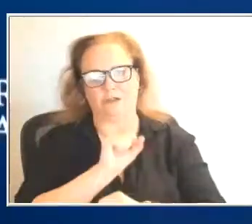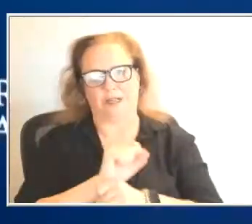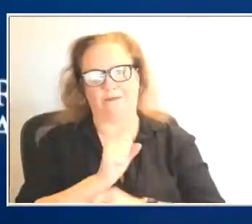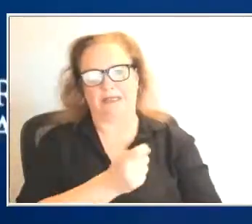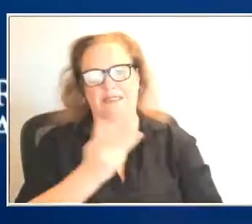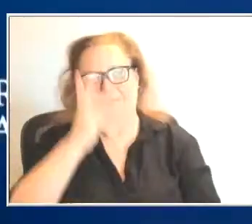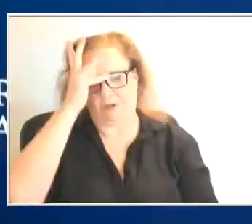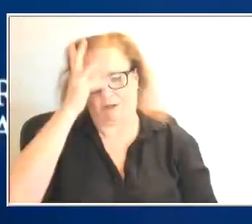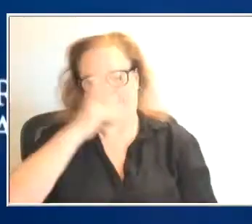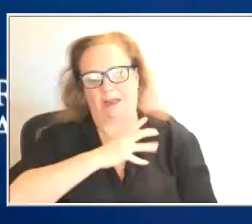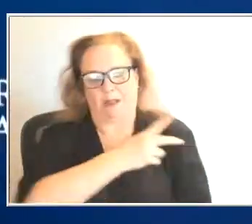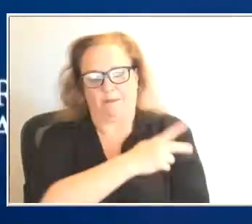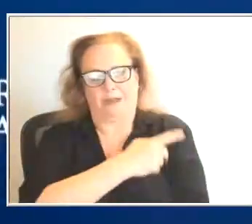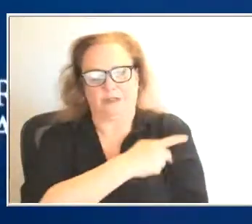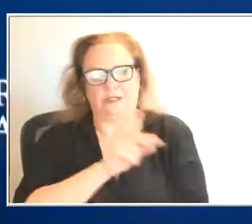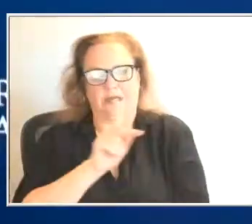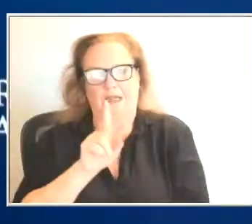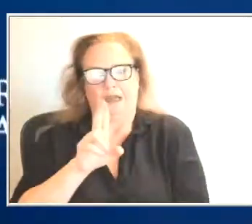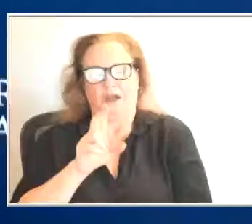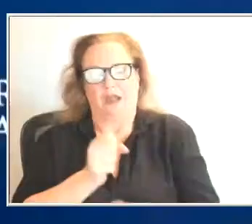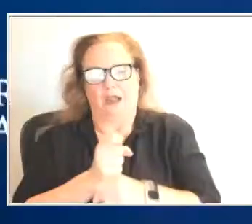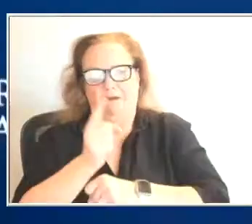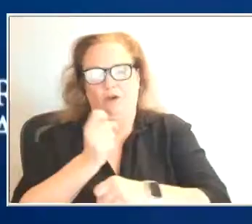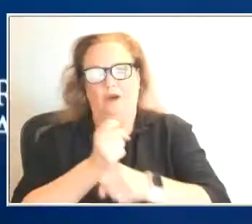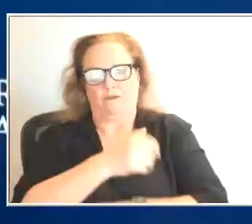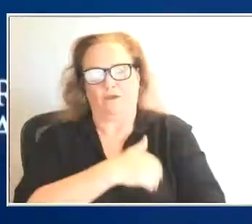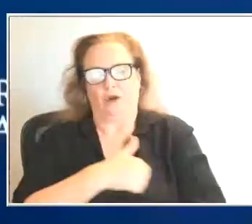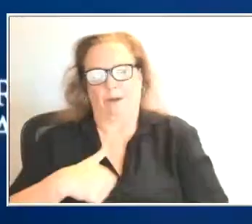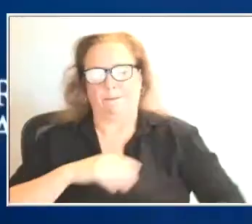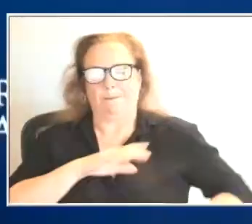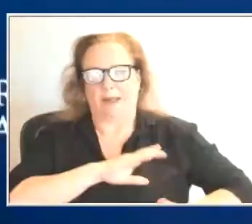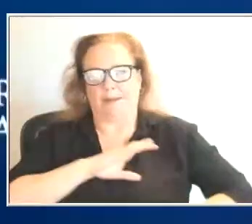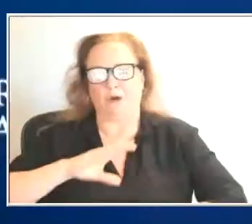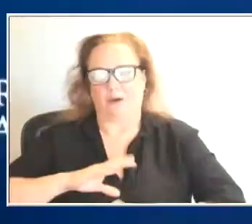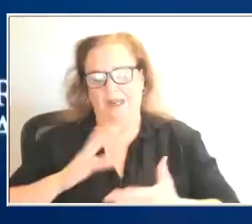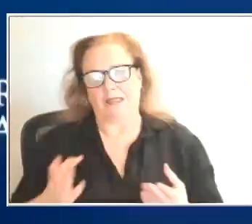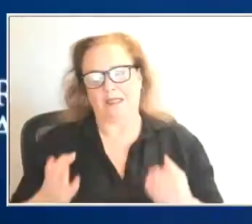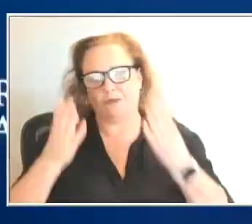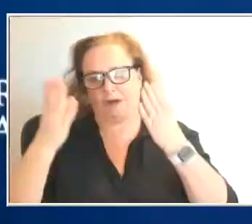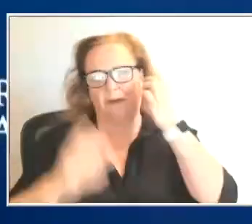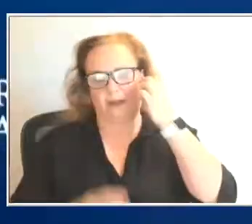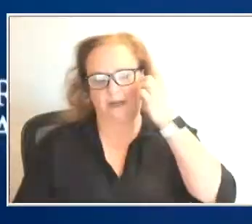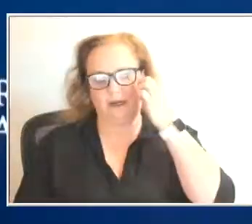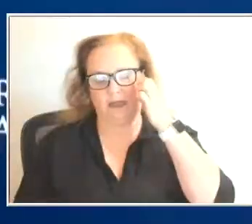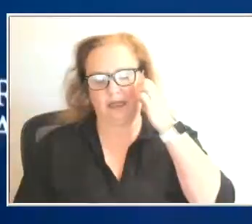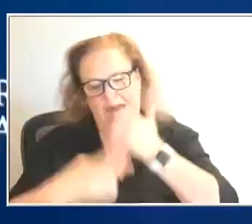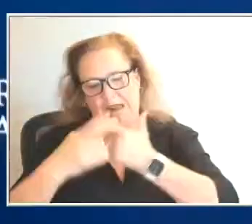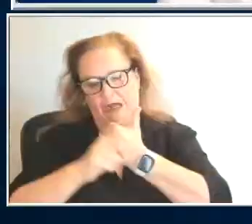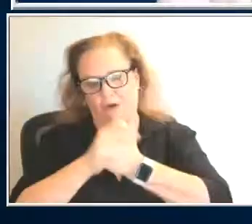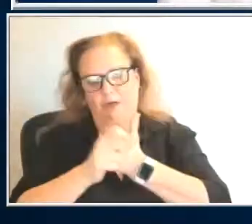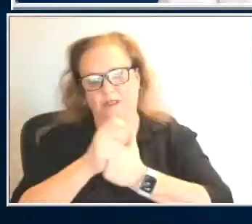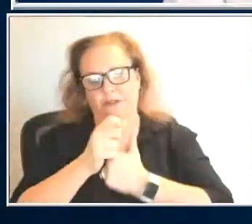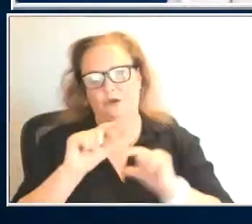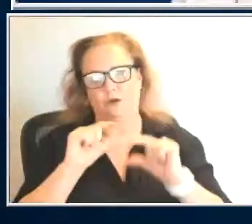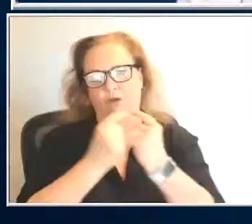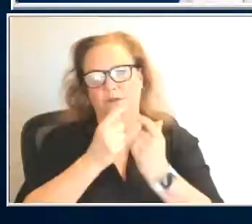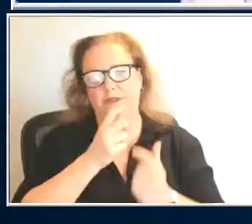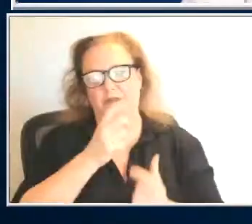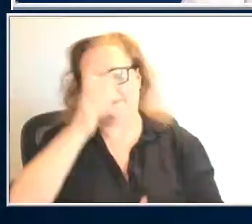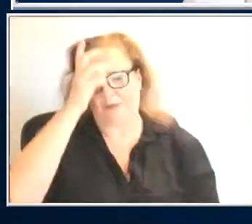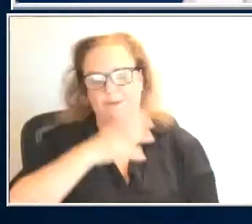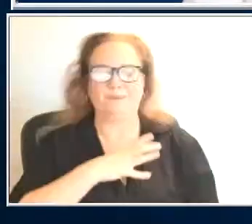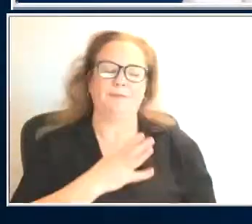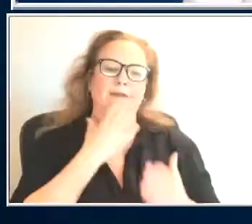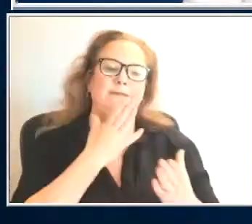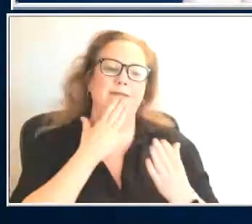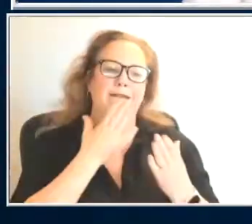KU who screen every year with mammogram, and that is recommended in certain high-risk groups of men. All right. Dr. Wimblett,